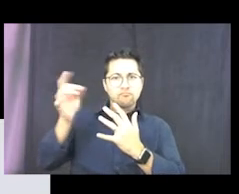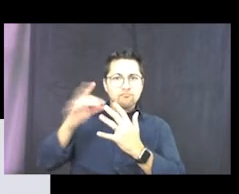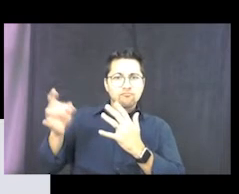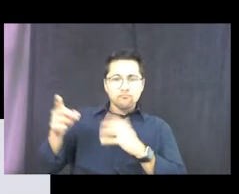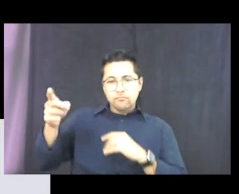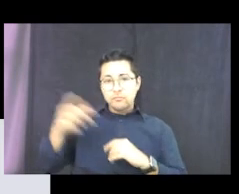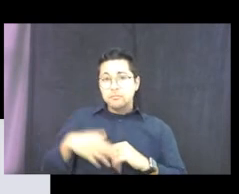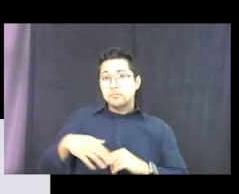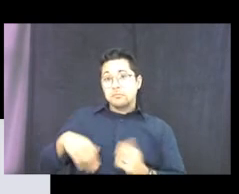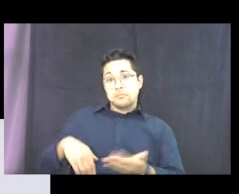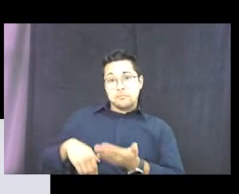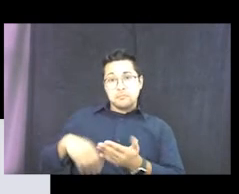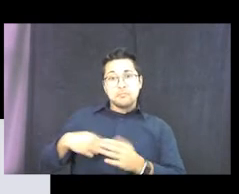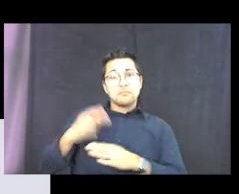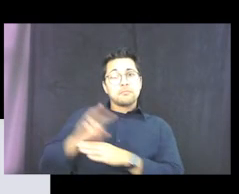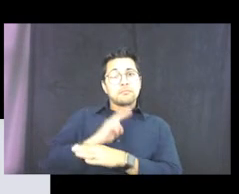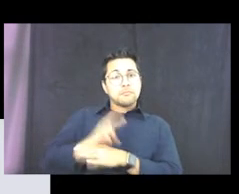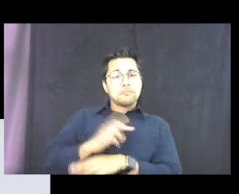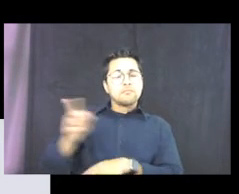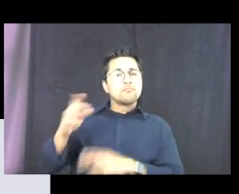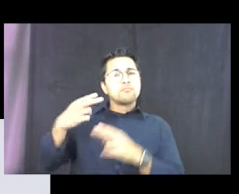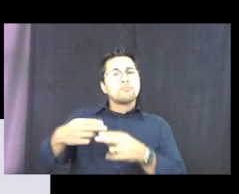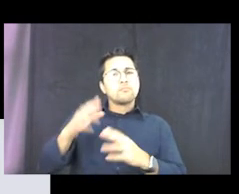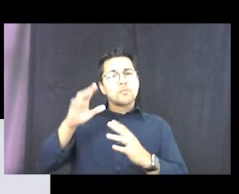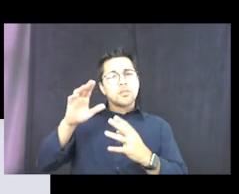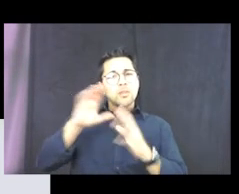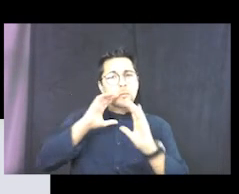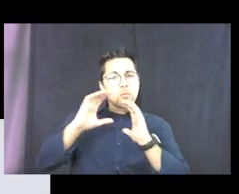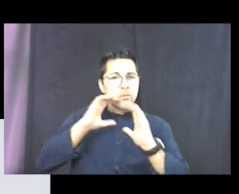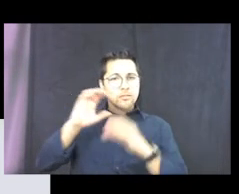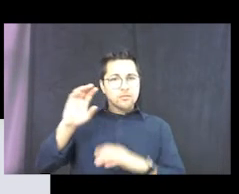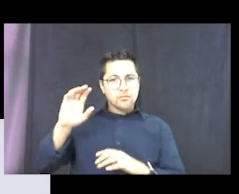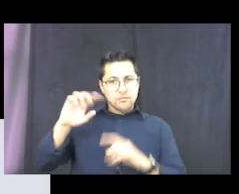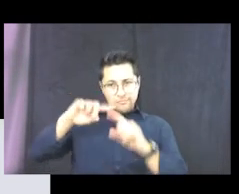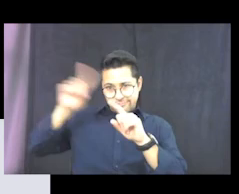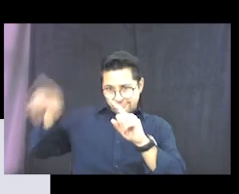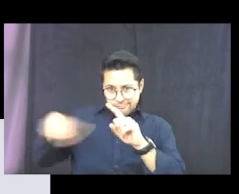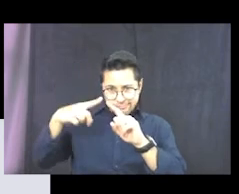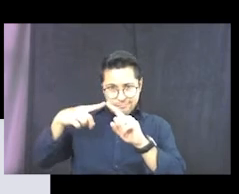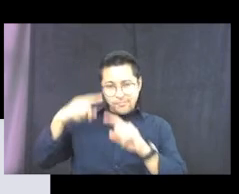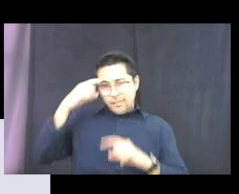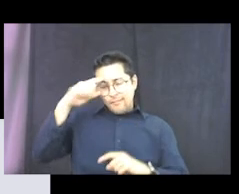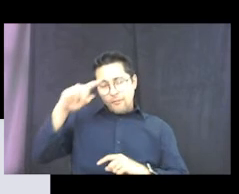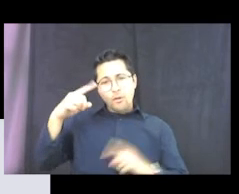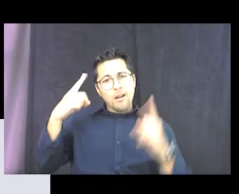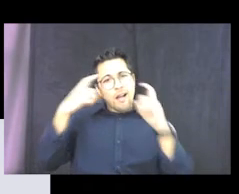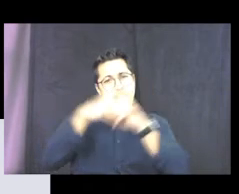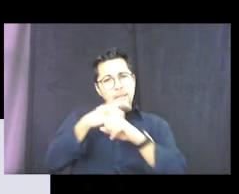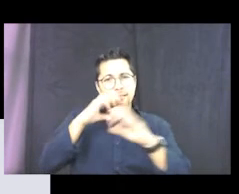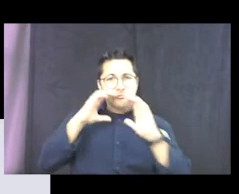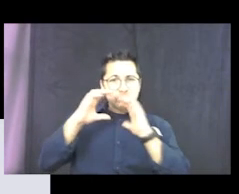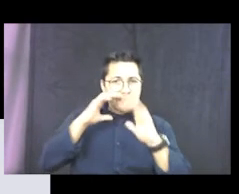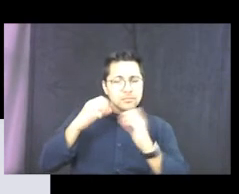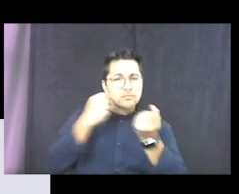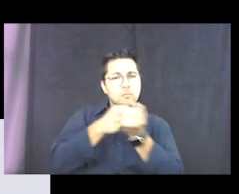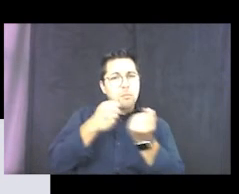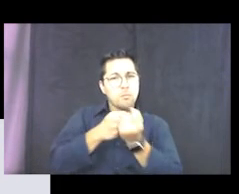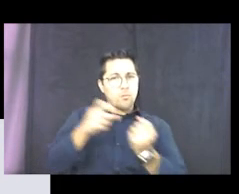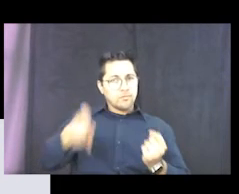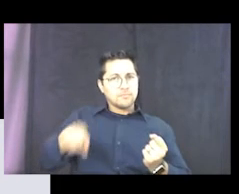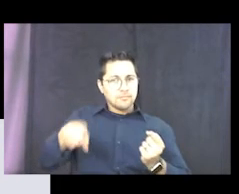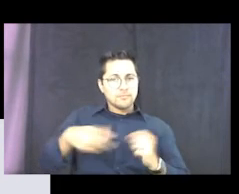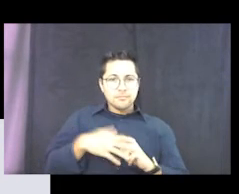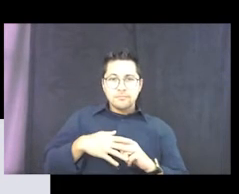this I brought out, it's the communication wheel for complex communication support needs